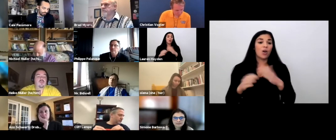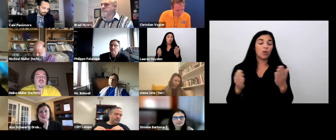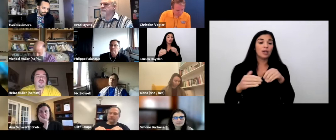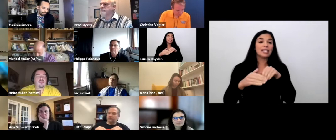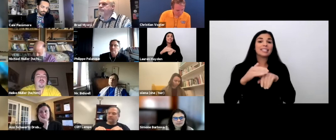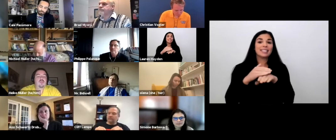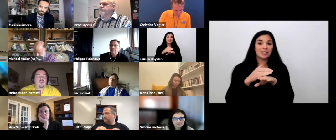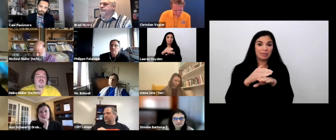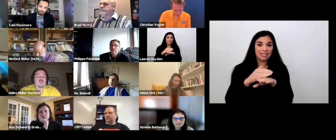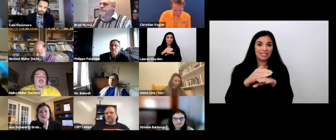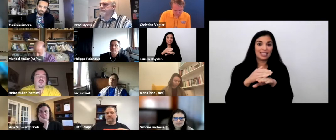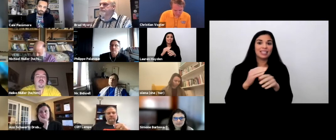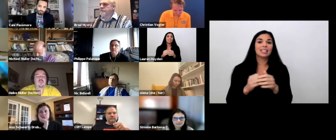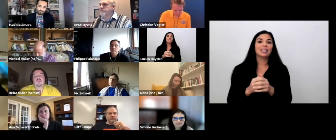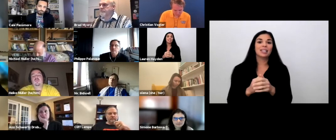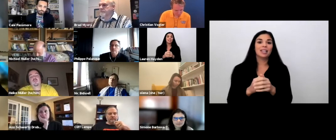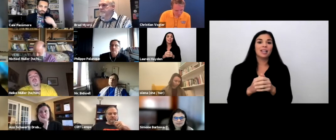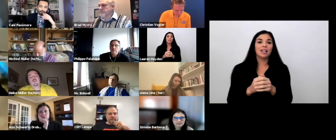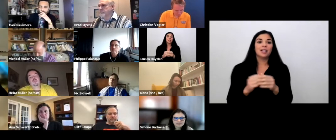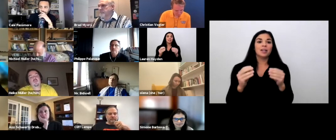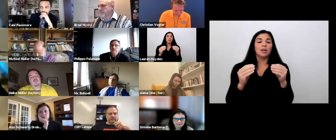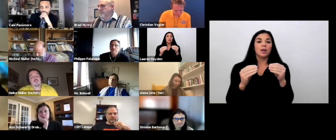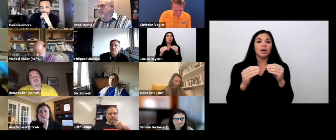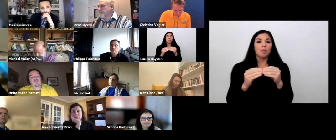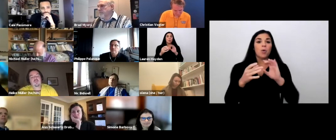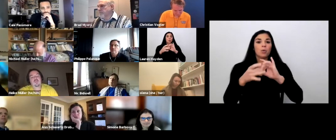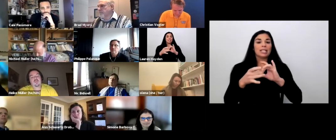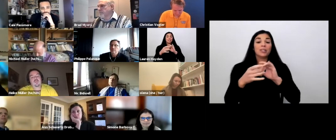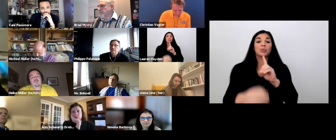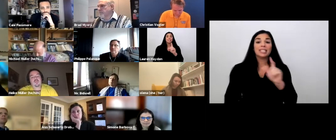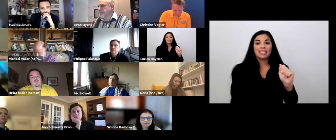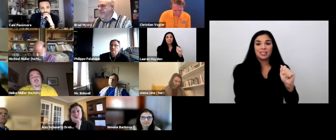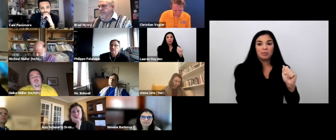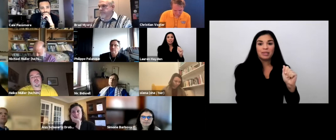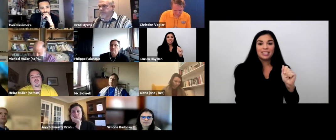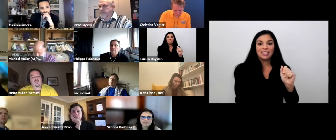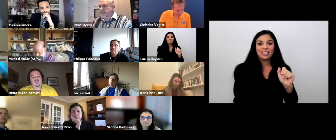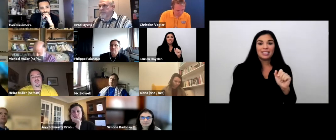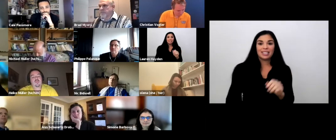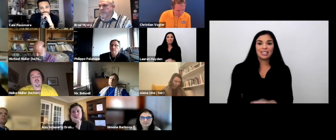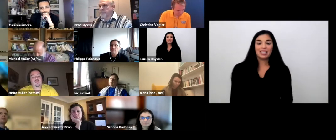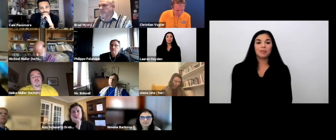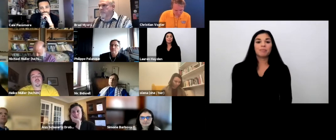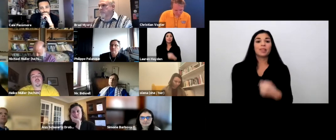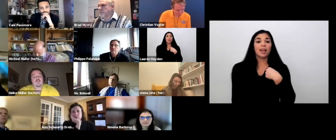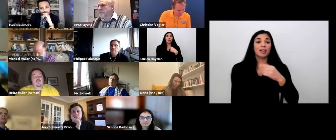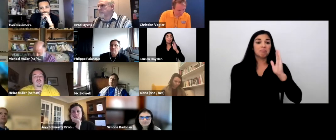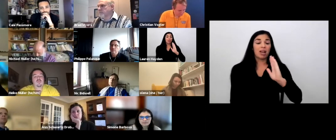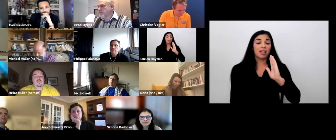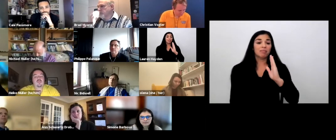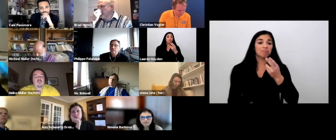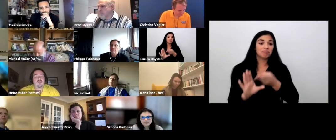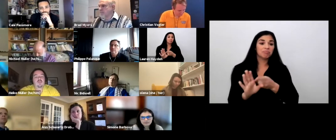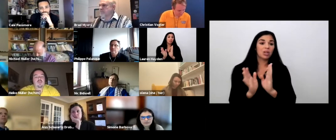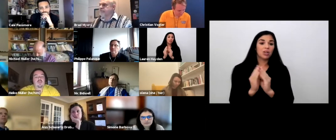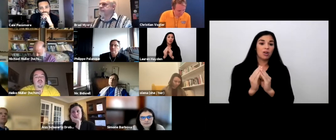accessibility, more related to disability. I was at a conference